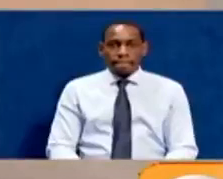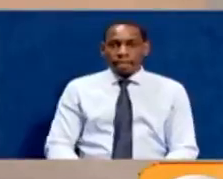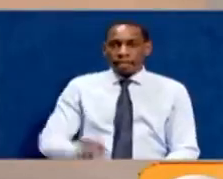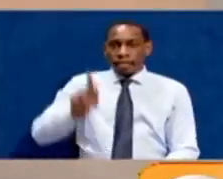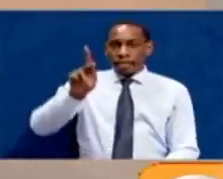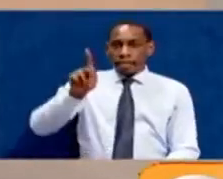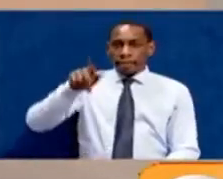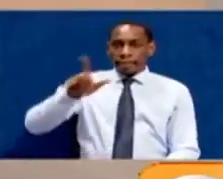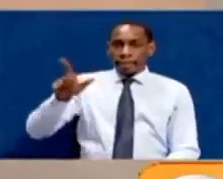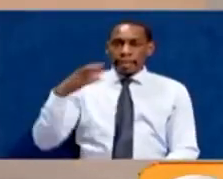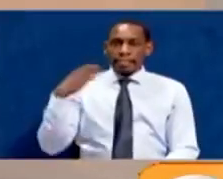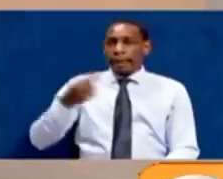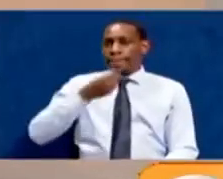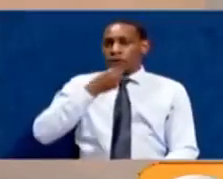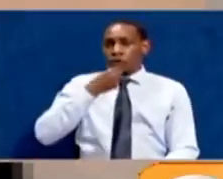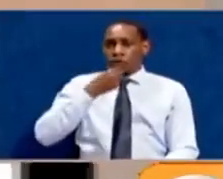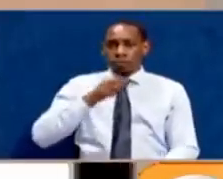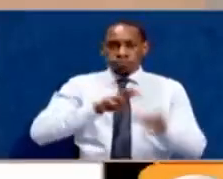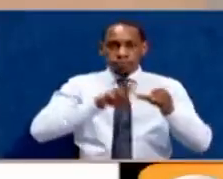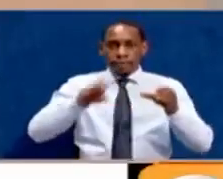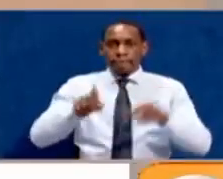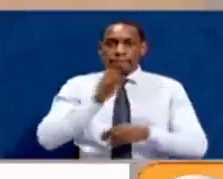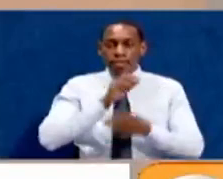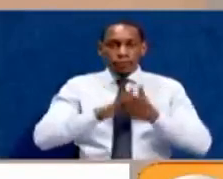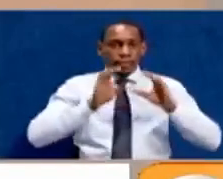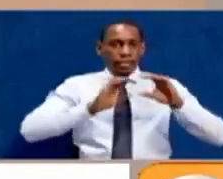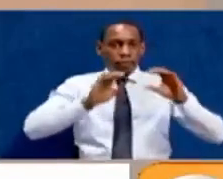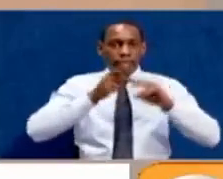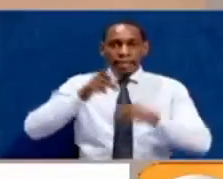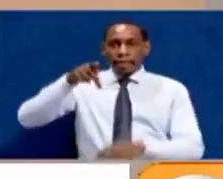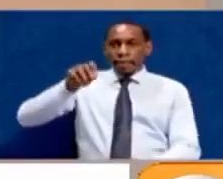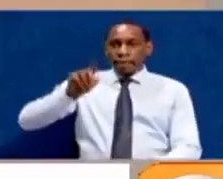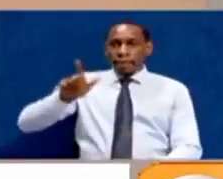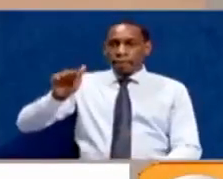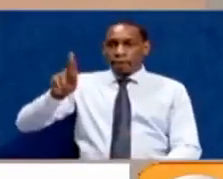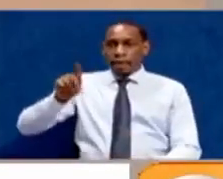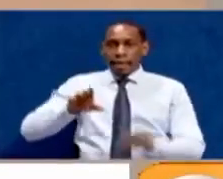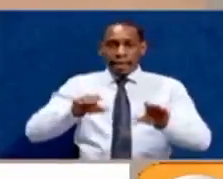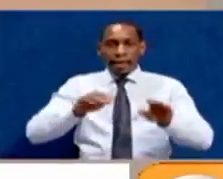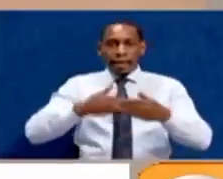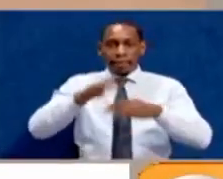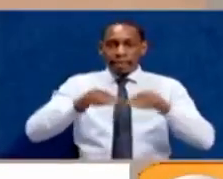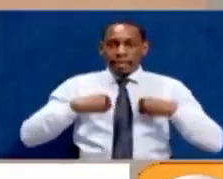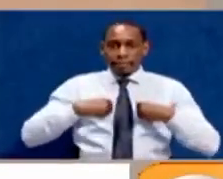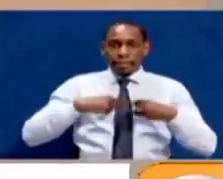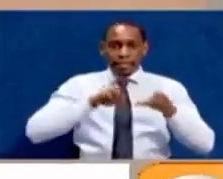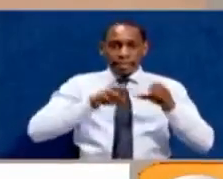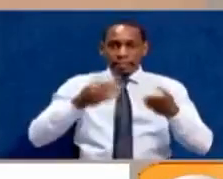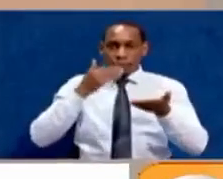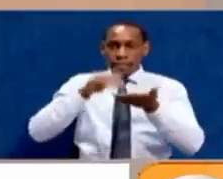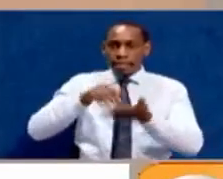Kenyan Premier League champions Gor Mahia have parted ways with head coach Steven Polack after accepting his resignation